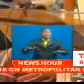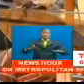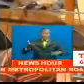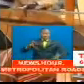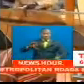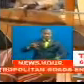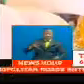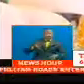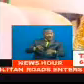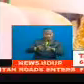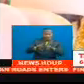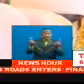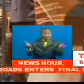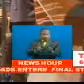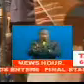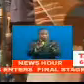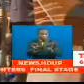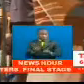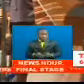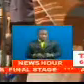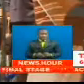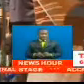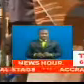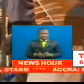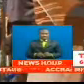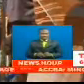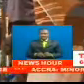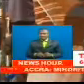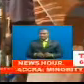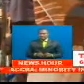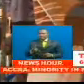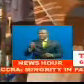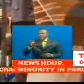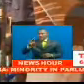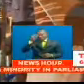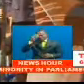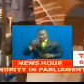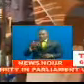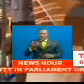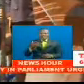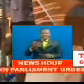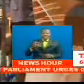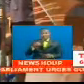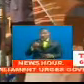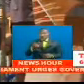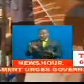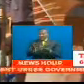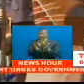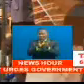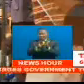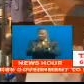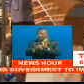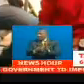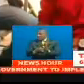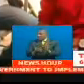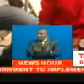in beneficiary districts. The Northern Regional Minister, Alhaji Mohamed Muniru Limuna, said a current report by the Ghana Statistical